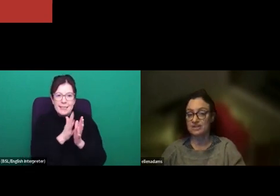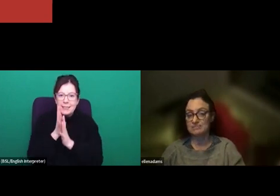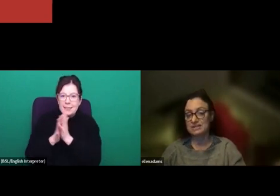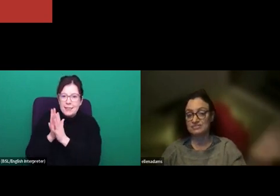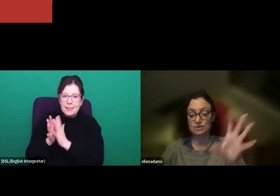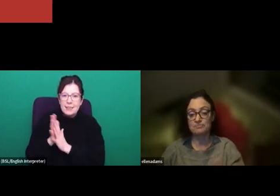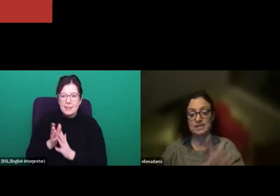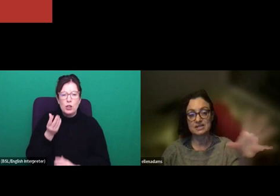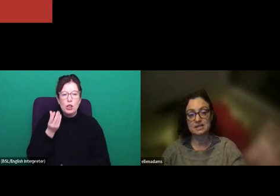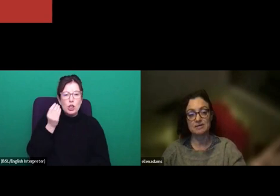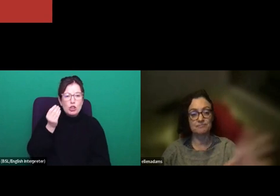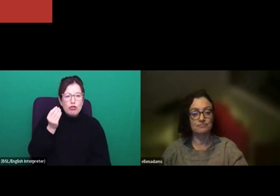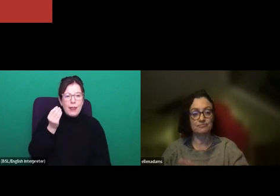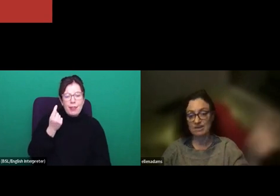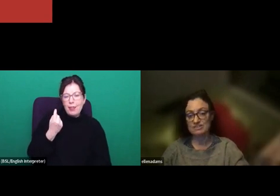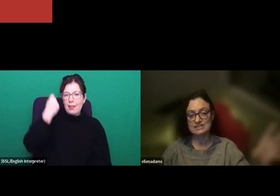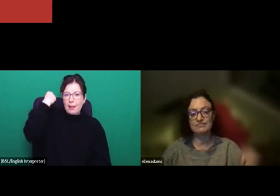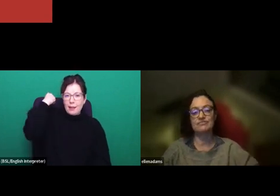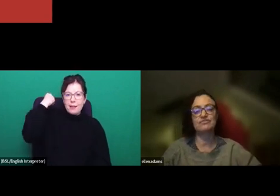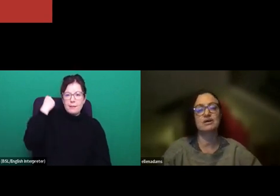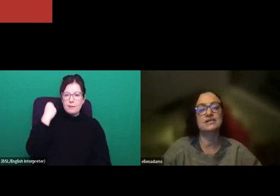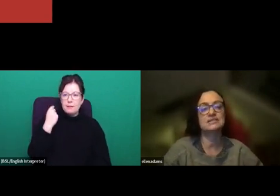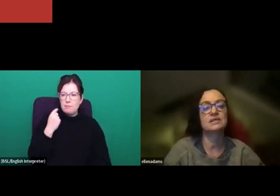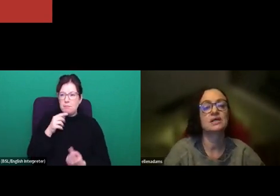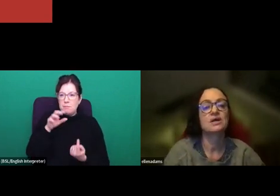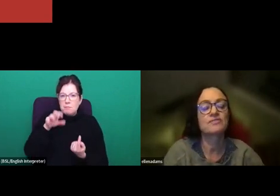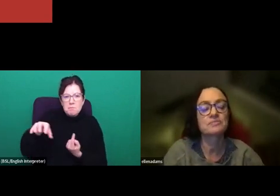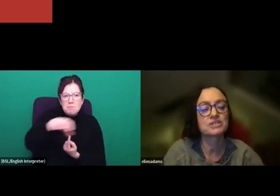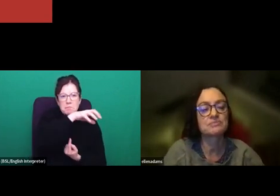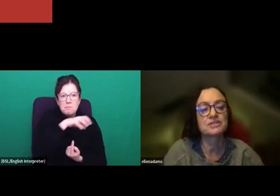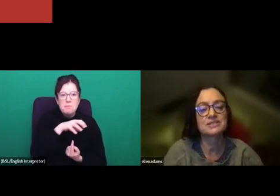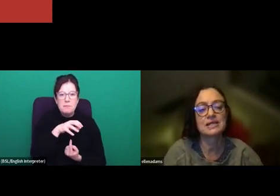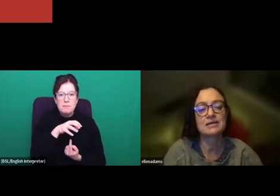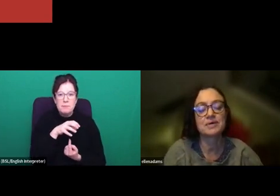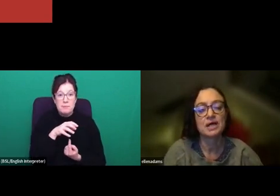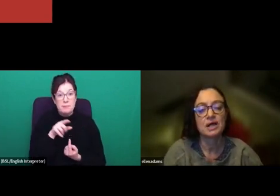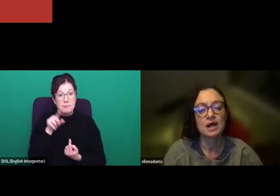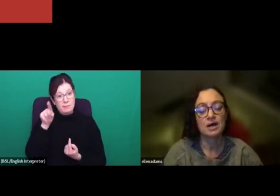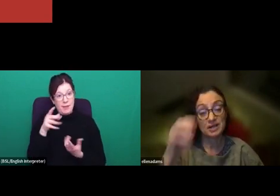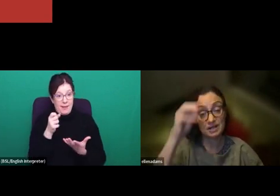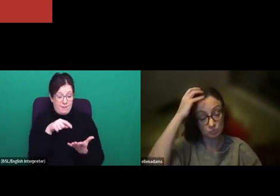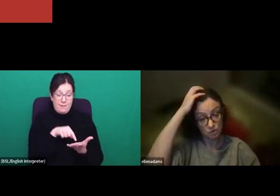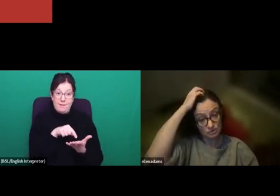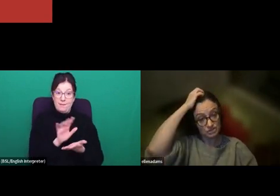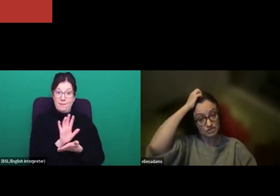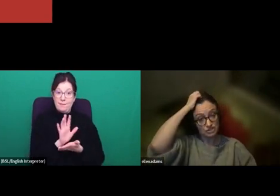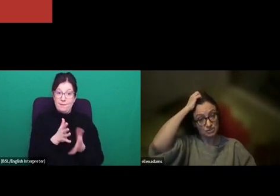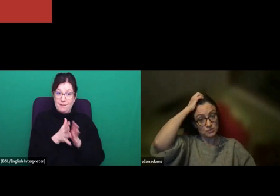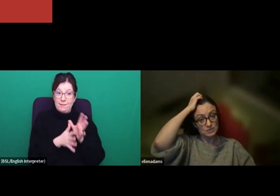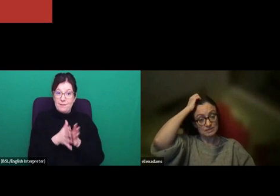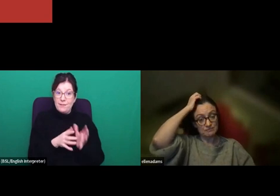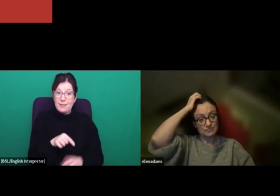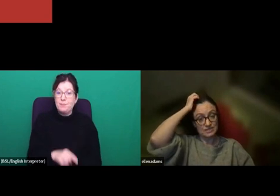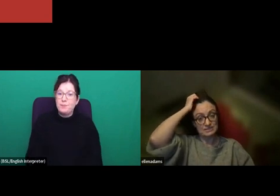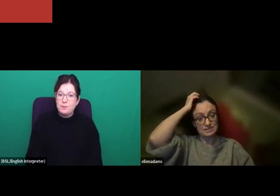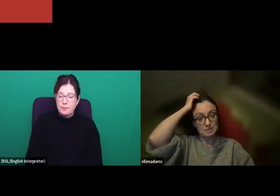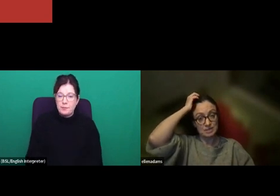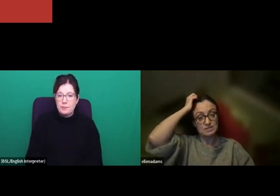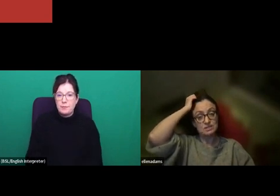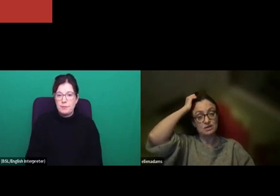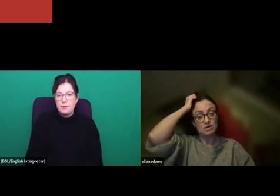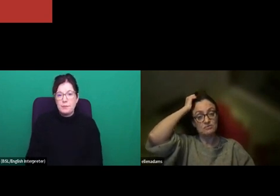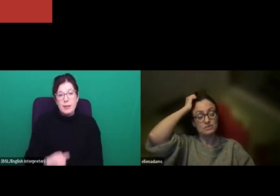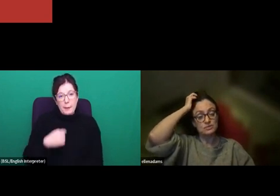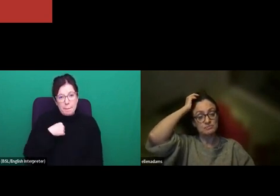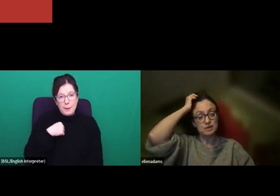from the Greek myth, from the various different finds of the British Museum. And I want to do something